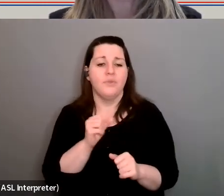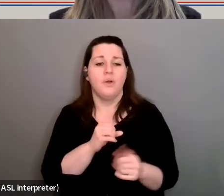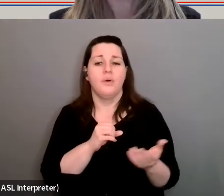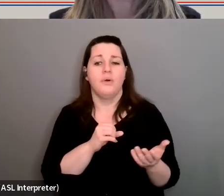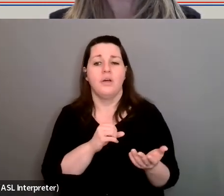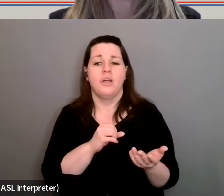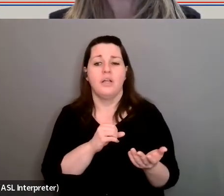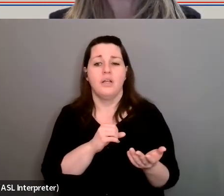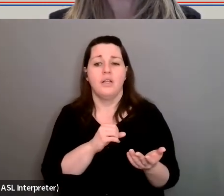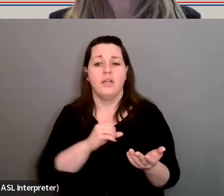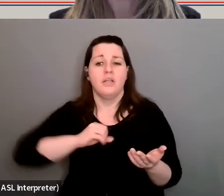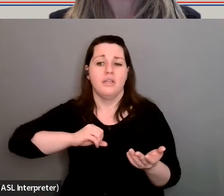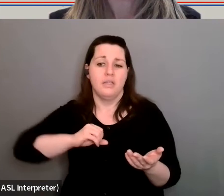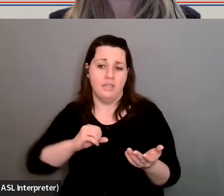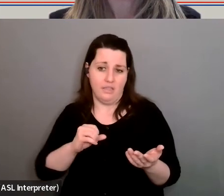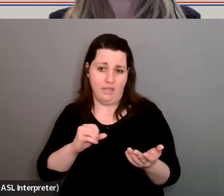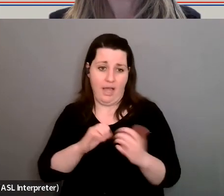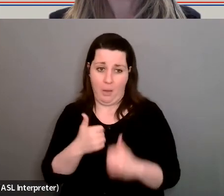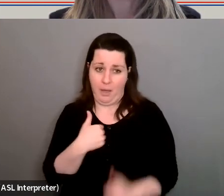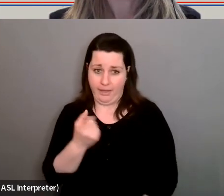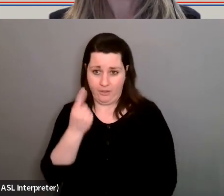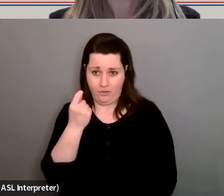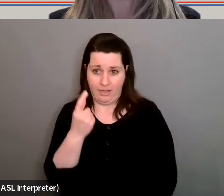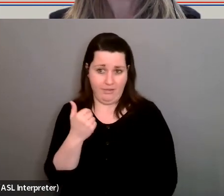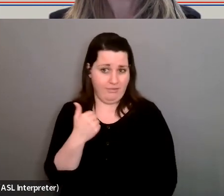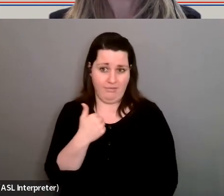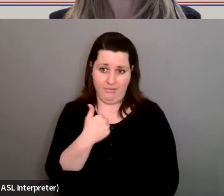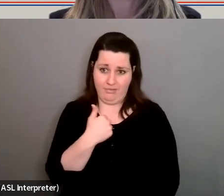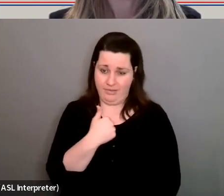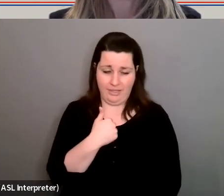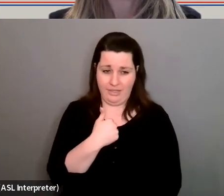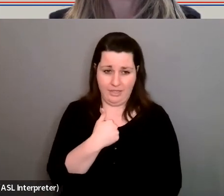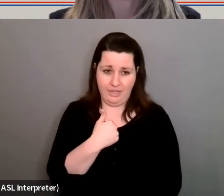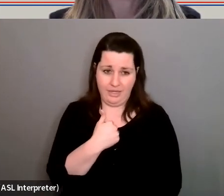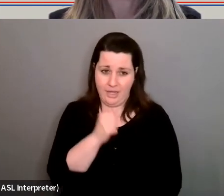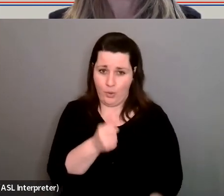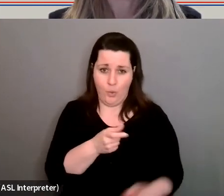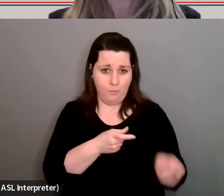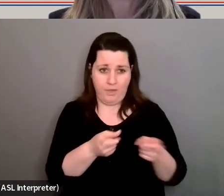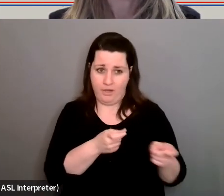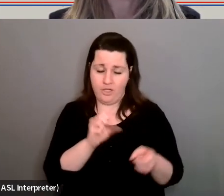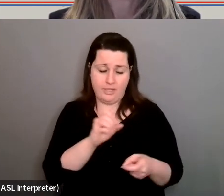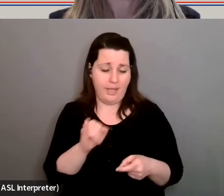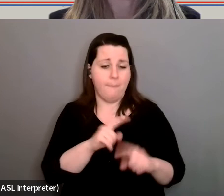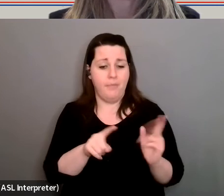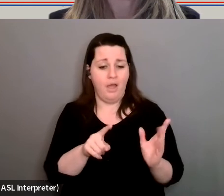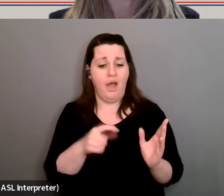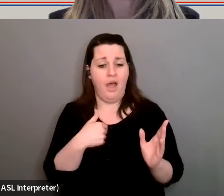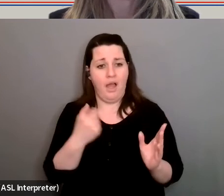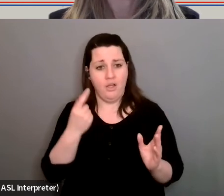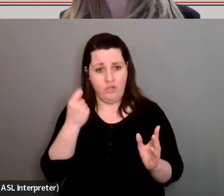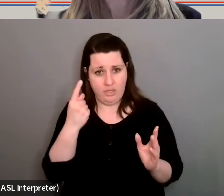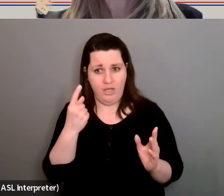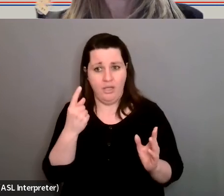my understanding, and I am not the one who manages the SSI, but my understanding in that instance would be because